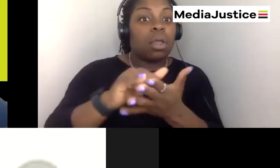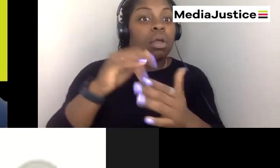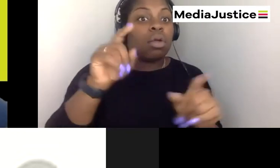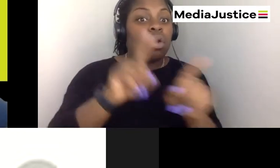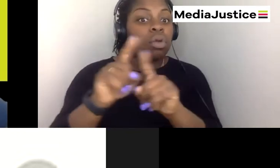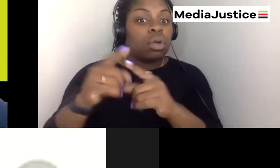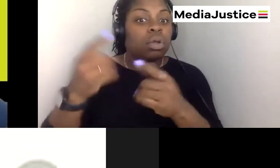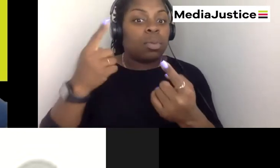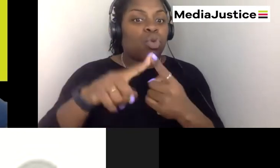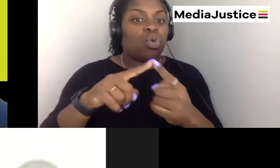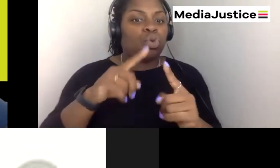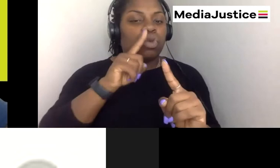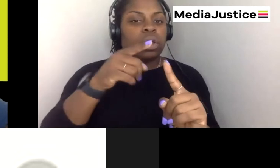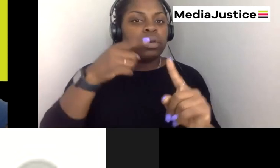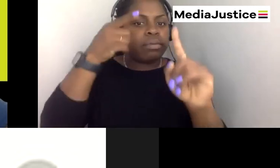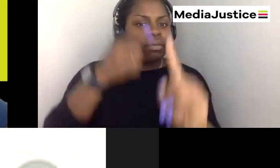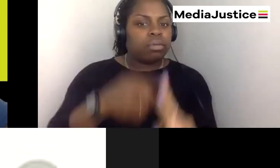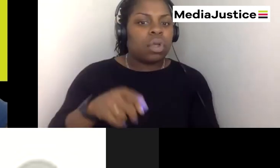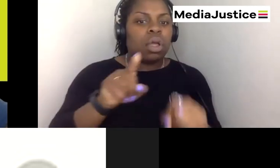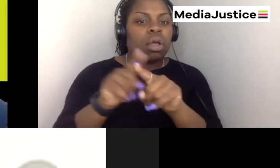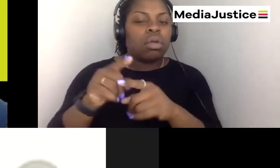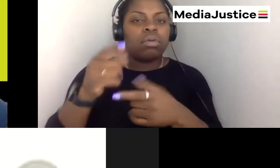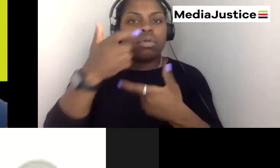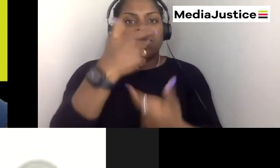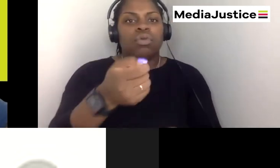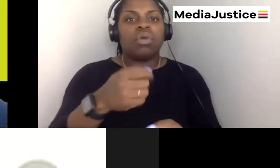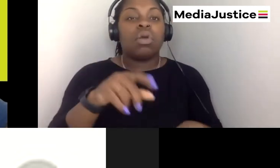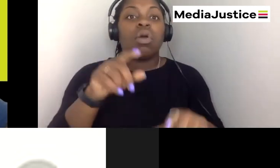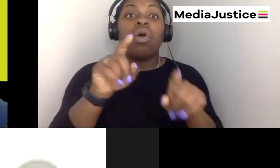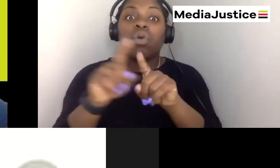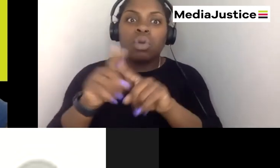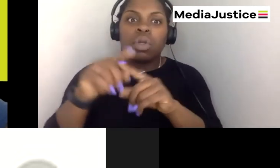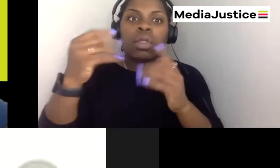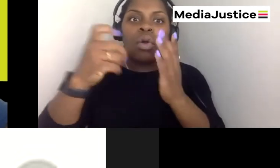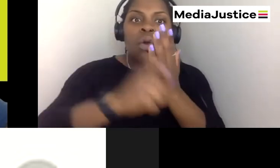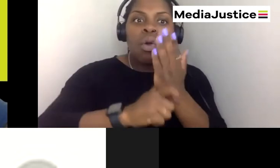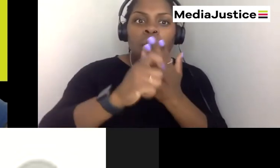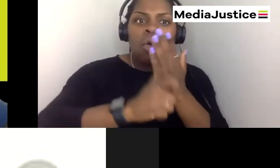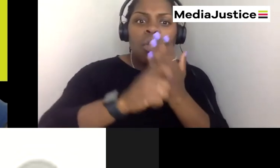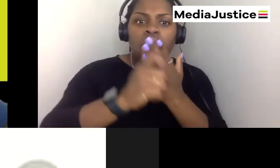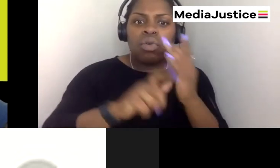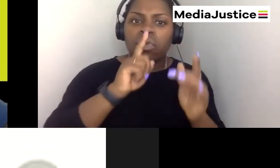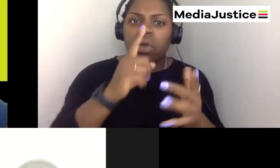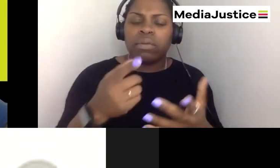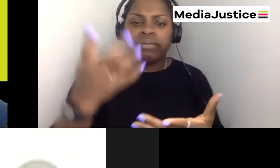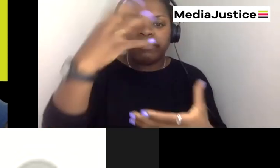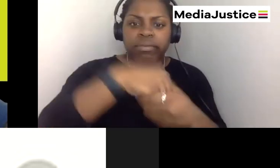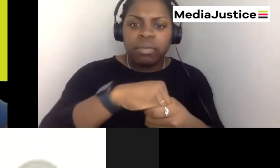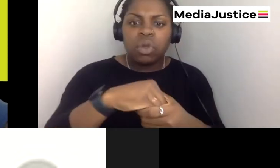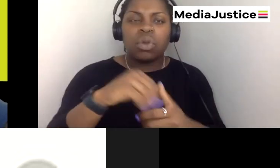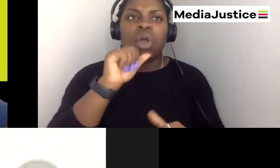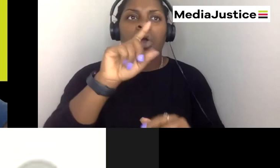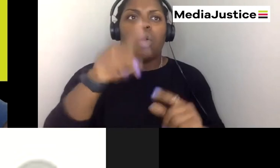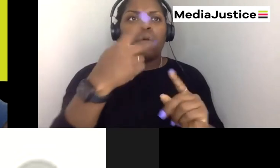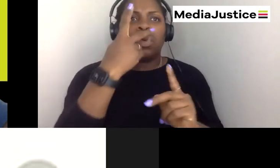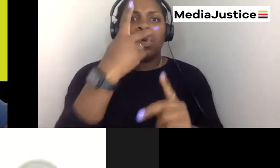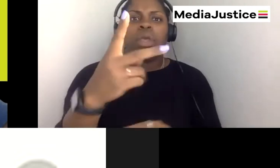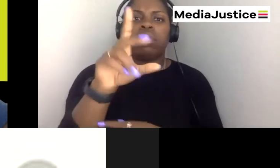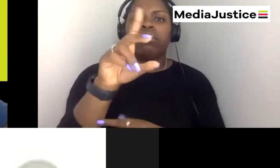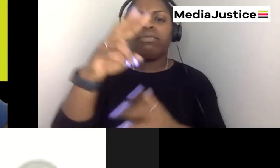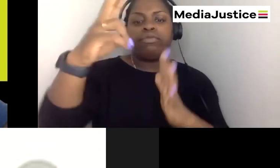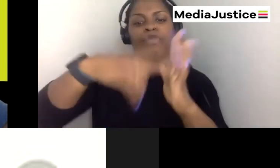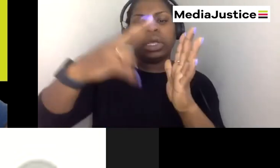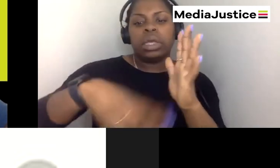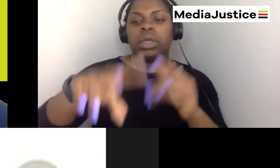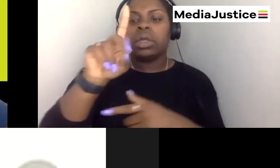well. And also appreciating the articles that are included there. So we're not just reading data, but also hearing